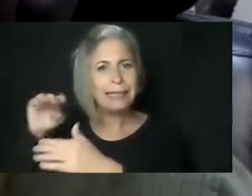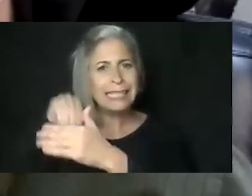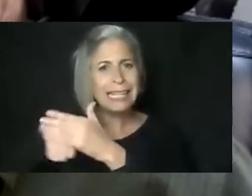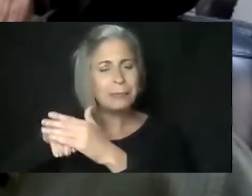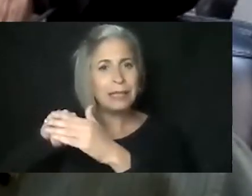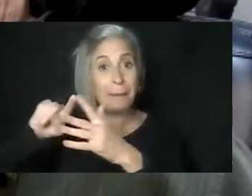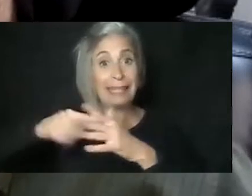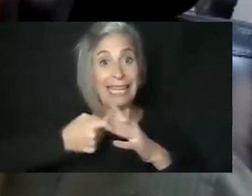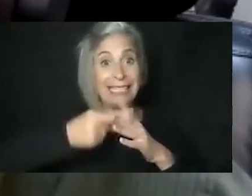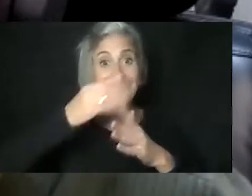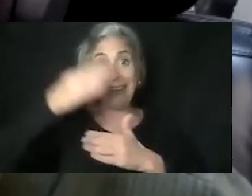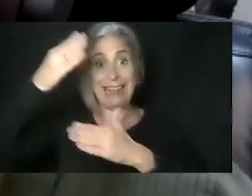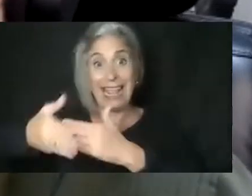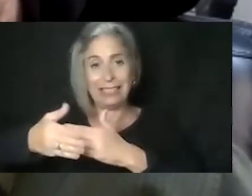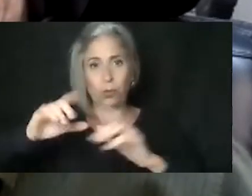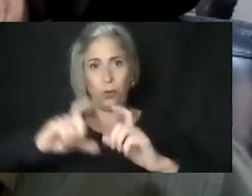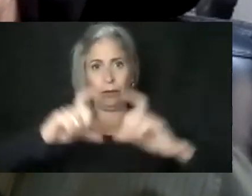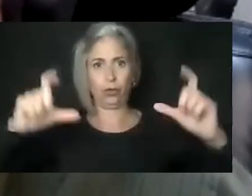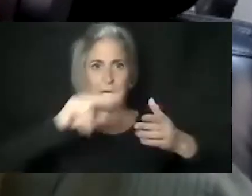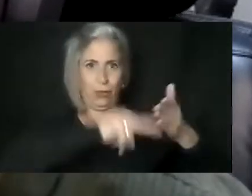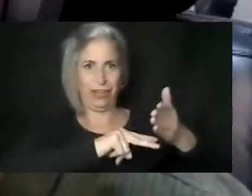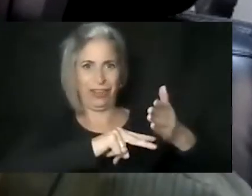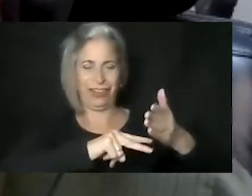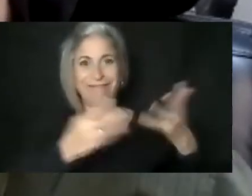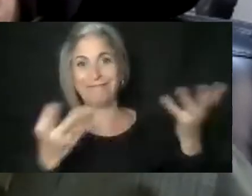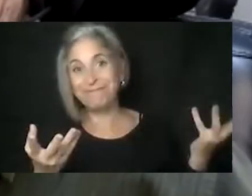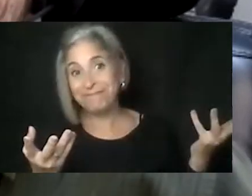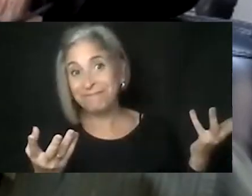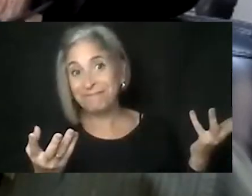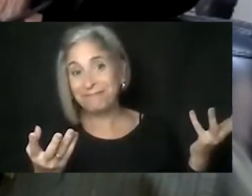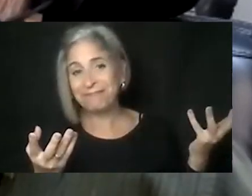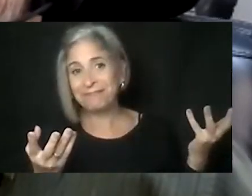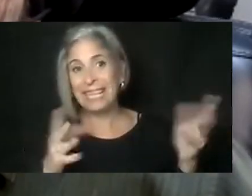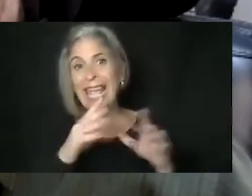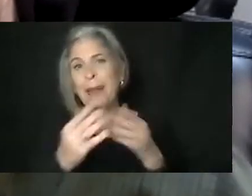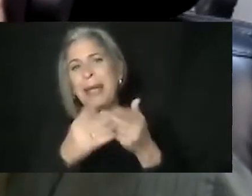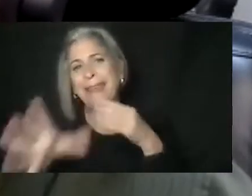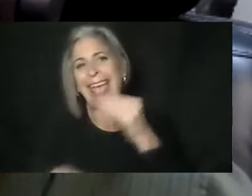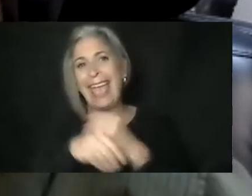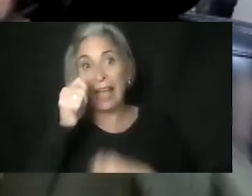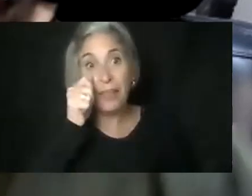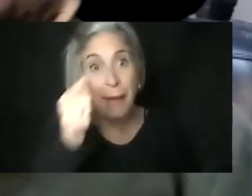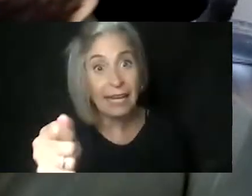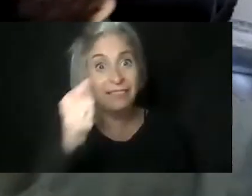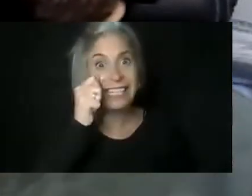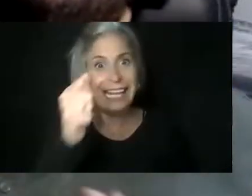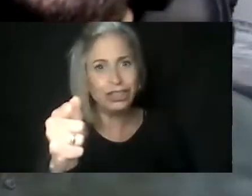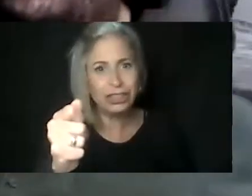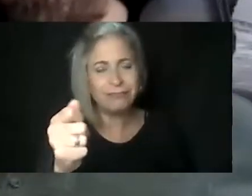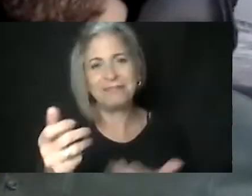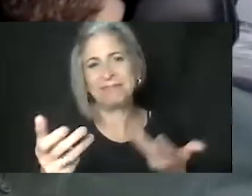ends with screen readers, and maybe there's some weird stuff around the edge for screen magnification. right?